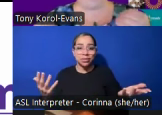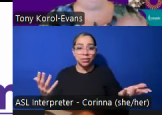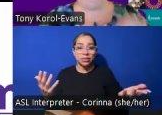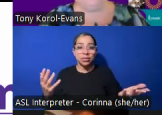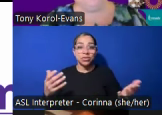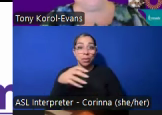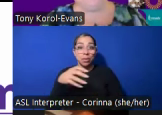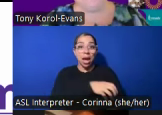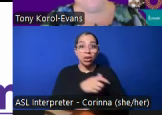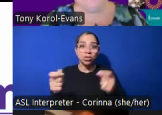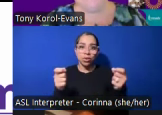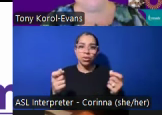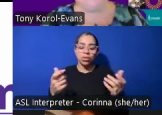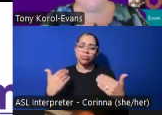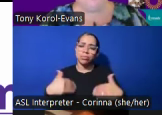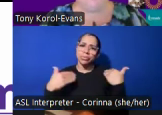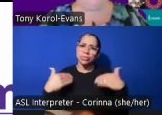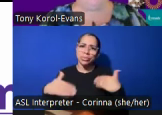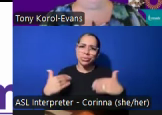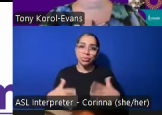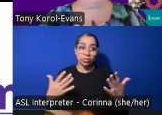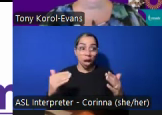how infantilizing that is,